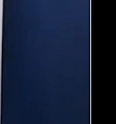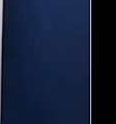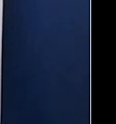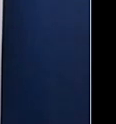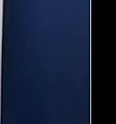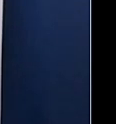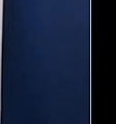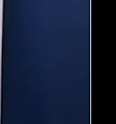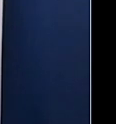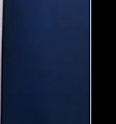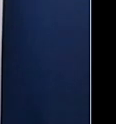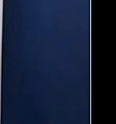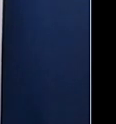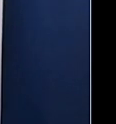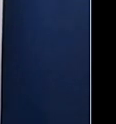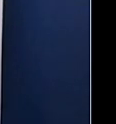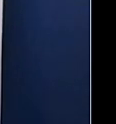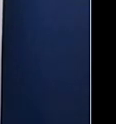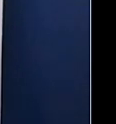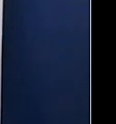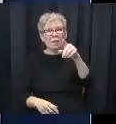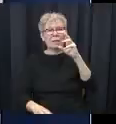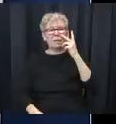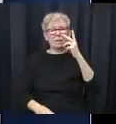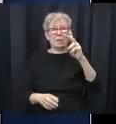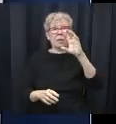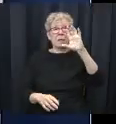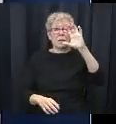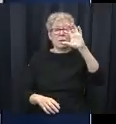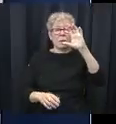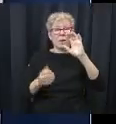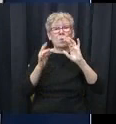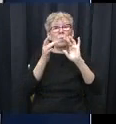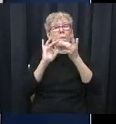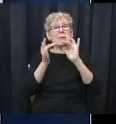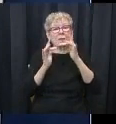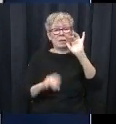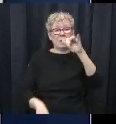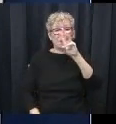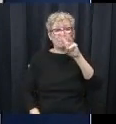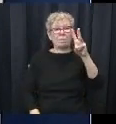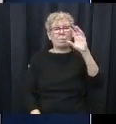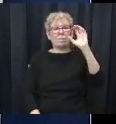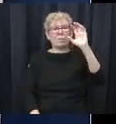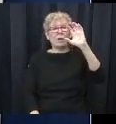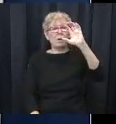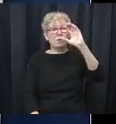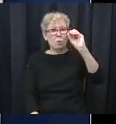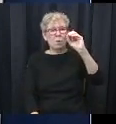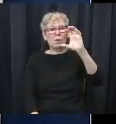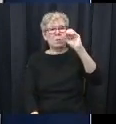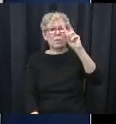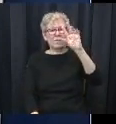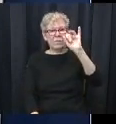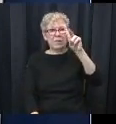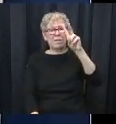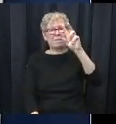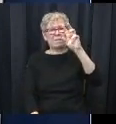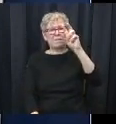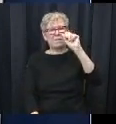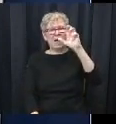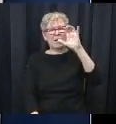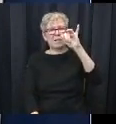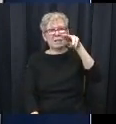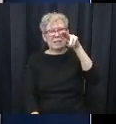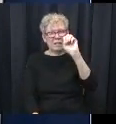www.covidvaccine.org. You can also contact your hospital provider. It could be CU Health or Kaiser